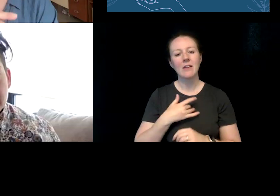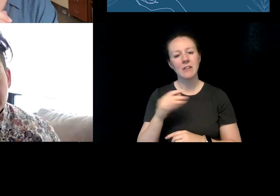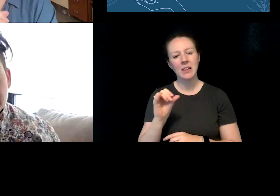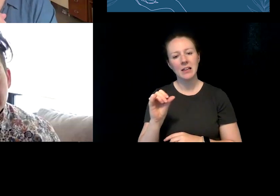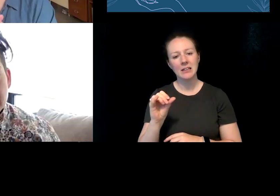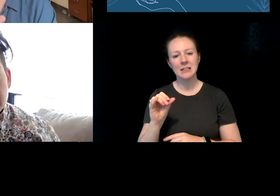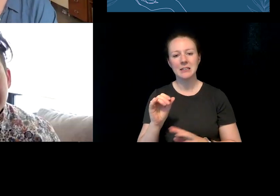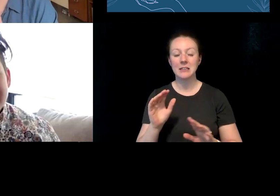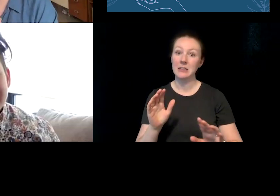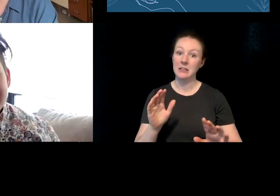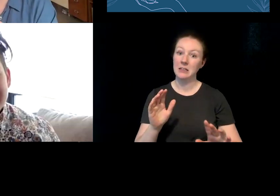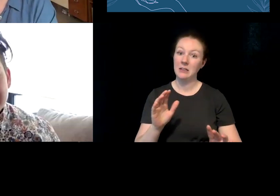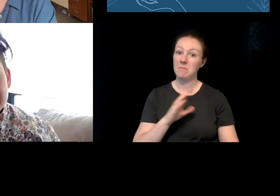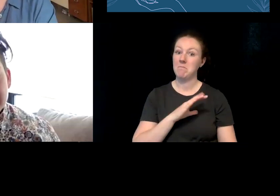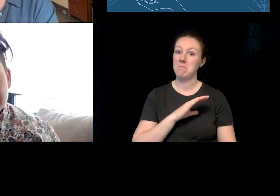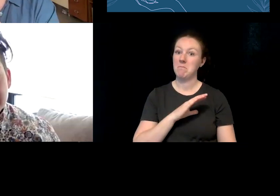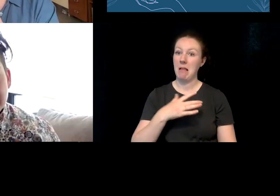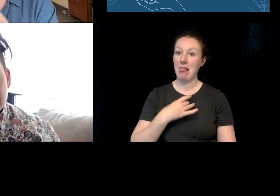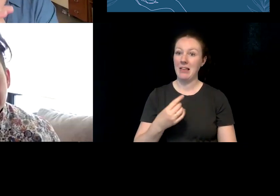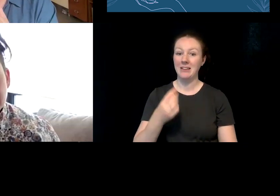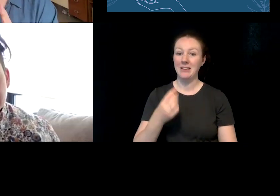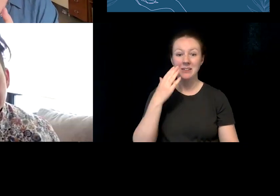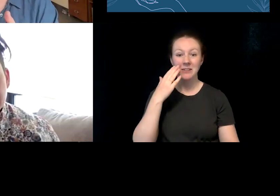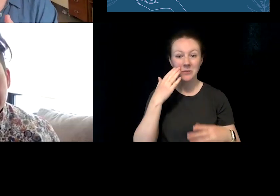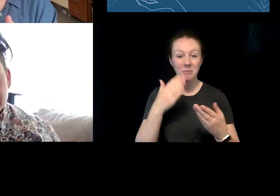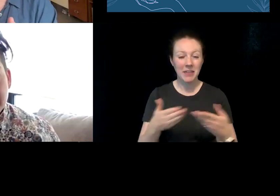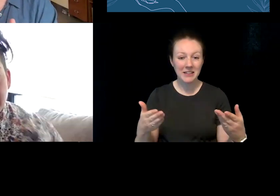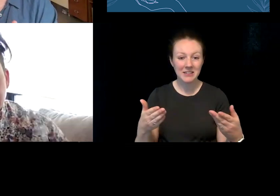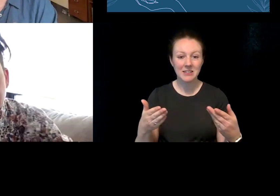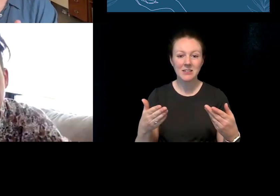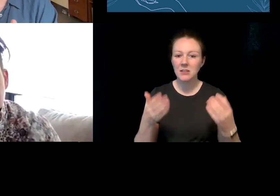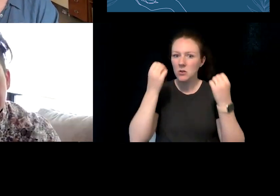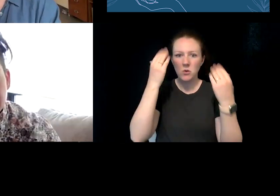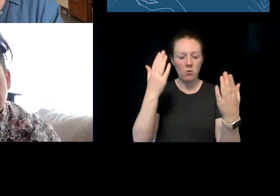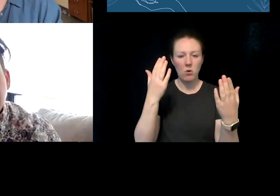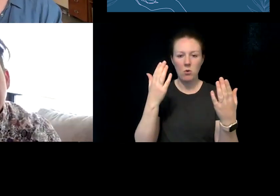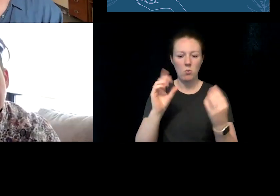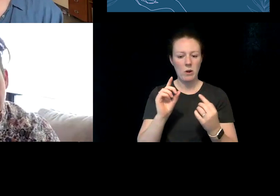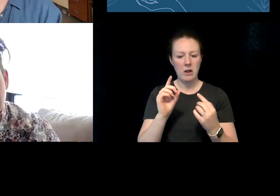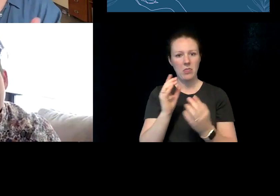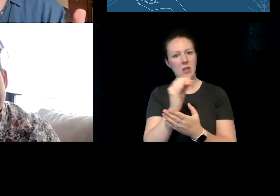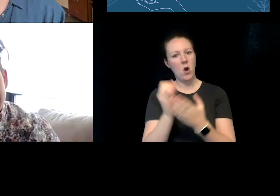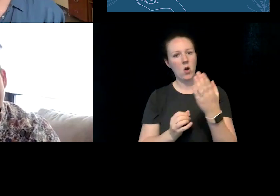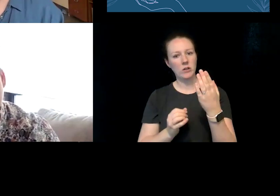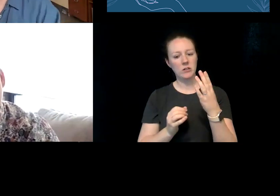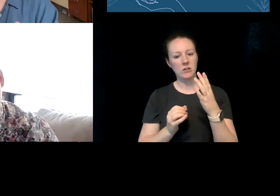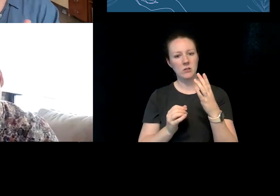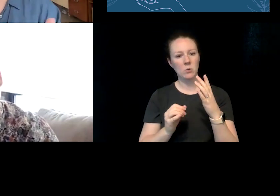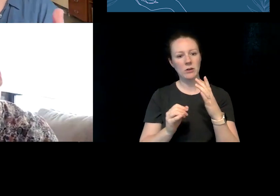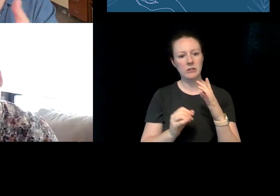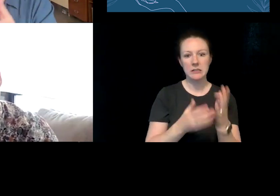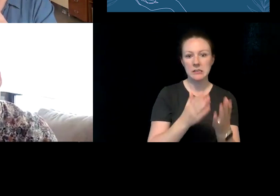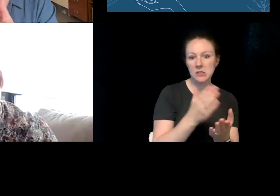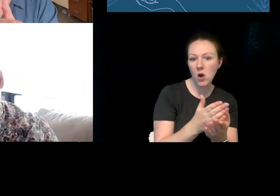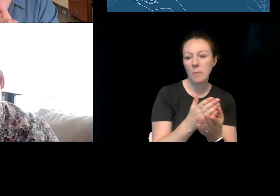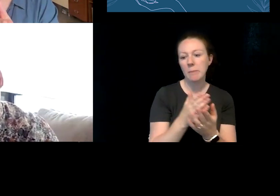I love that when things kind of, when you don't know where the art making sort of stops, or the artistic risk taking